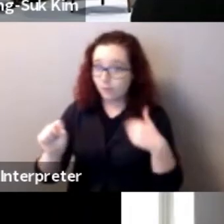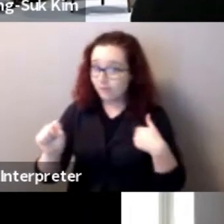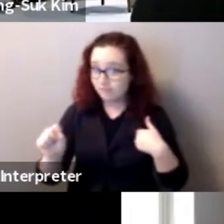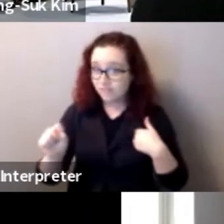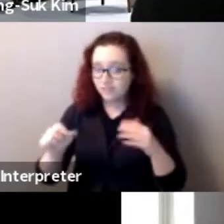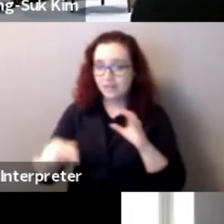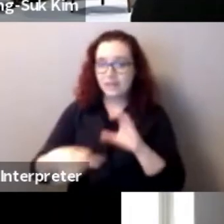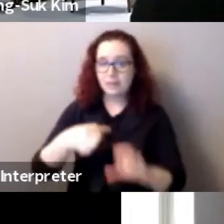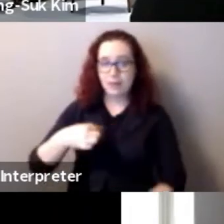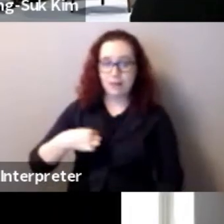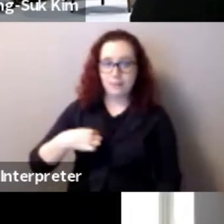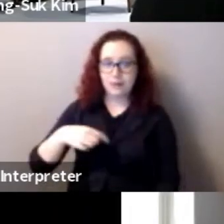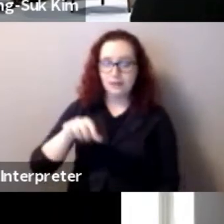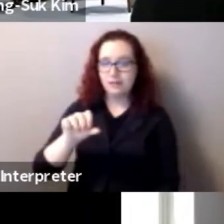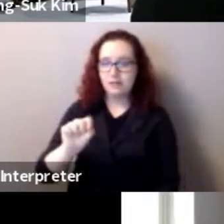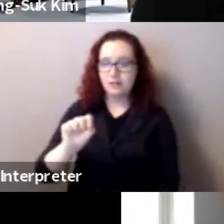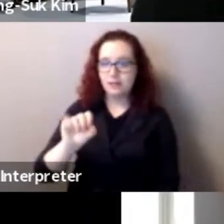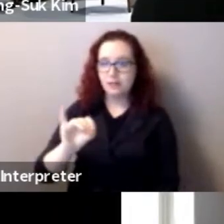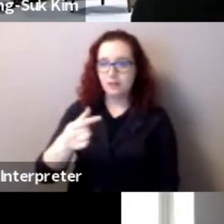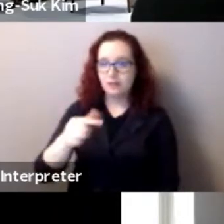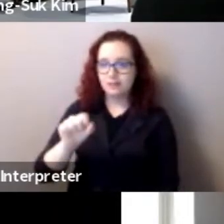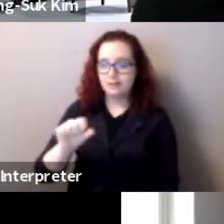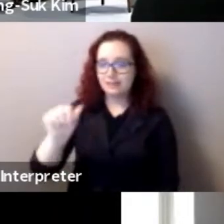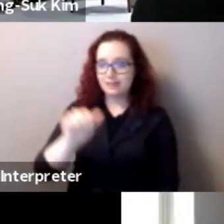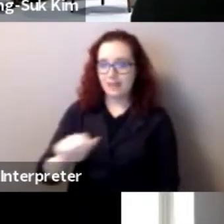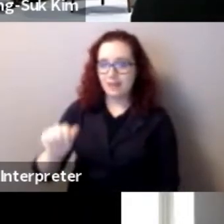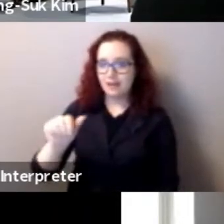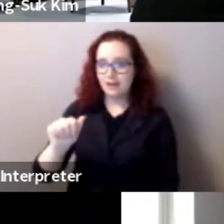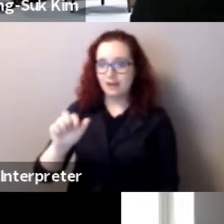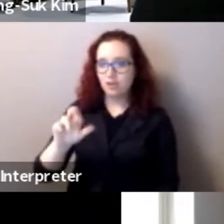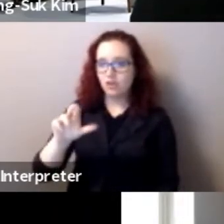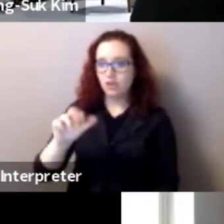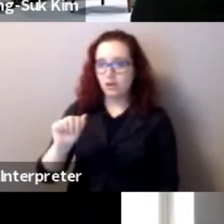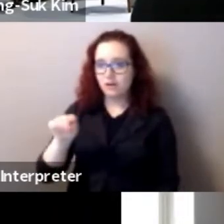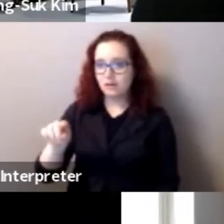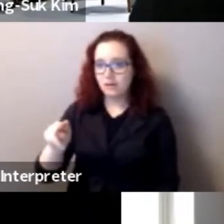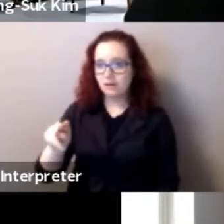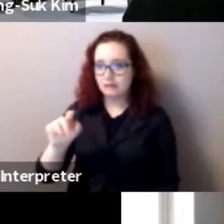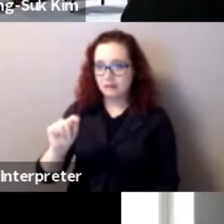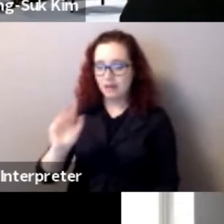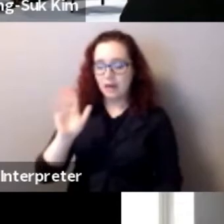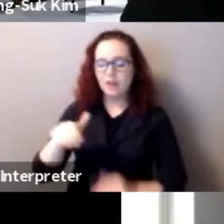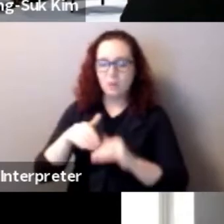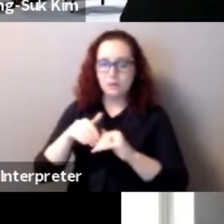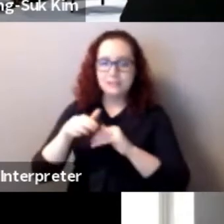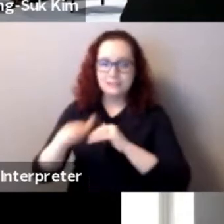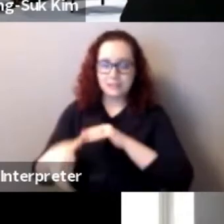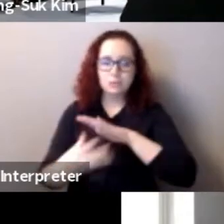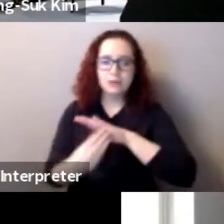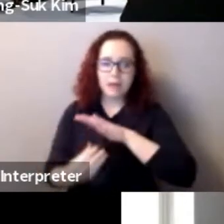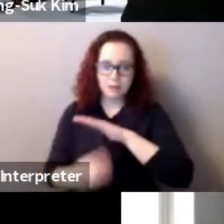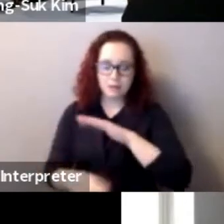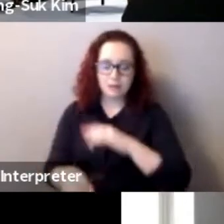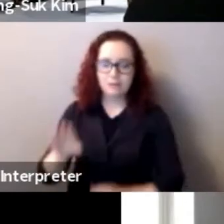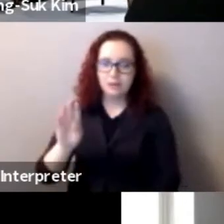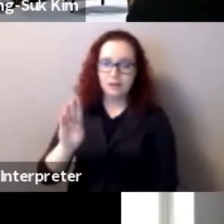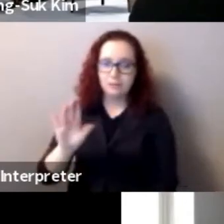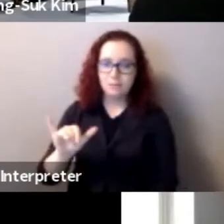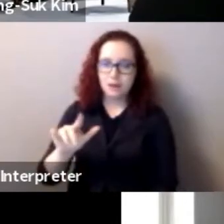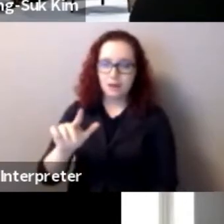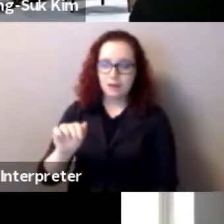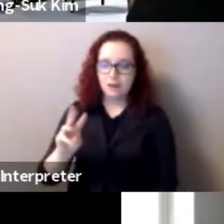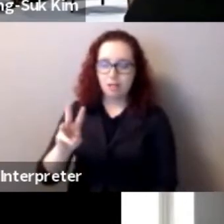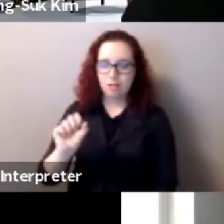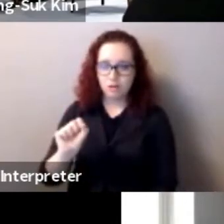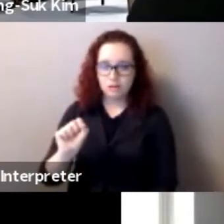at sigs@aera.net, and I will send you the latest copy of your bylaws. The bylaws that are